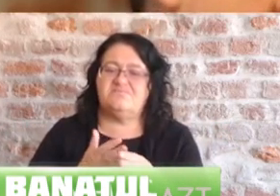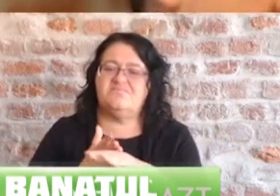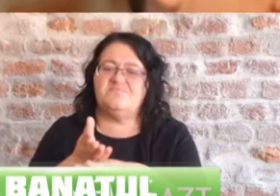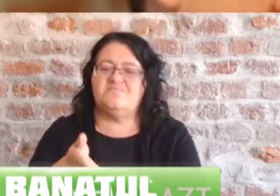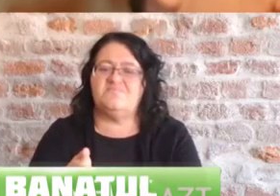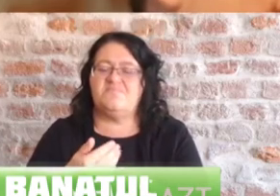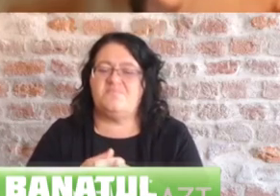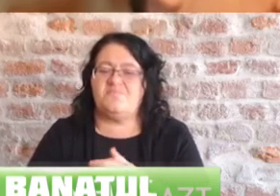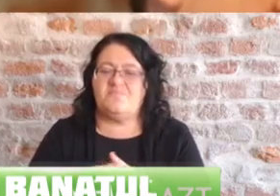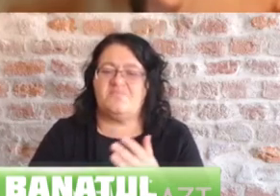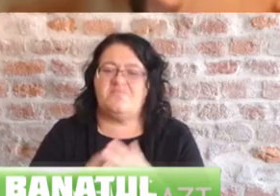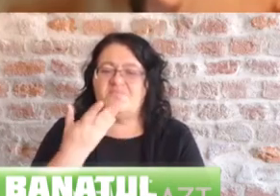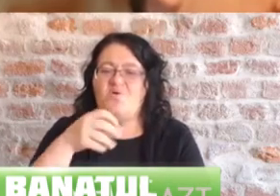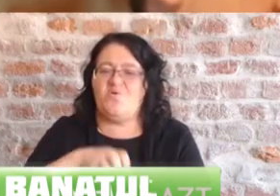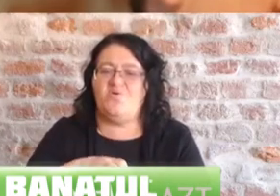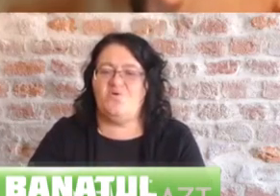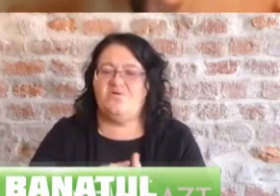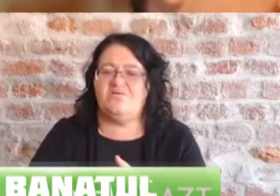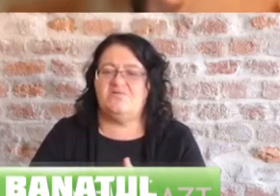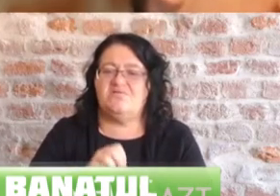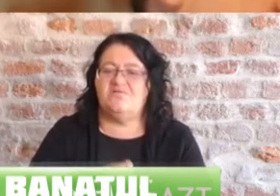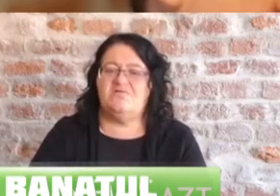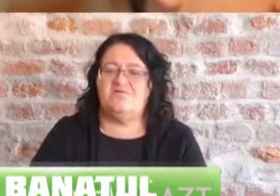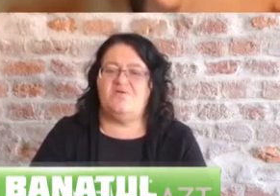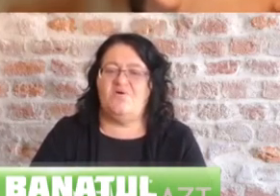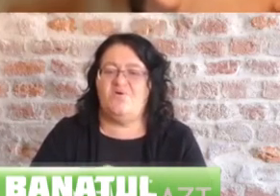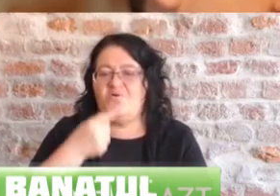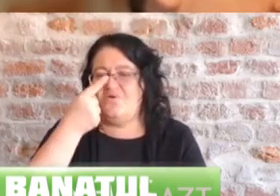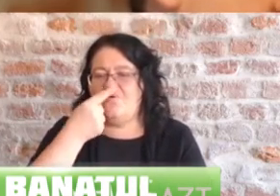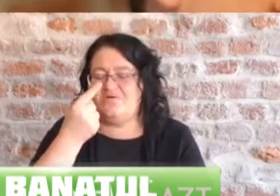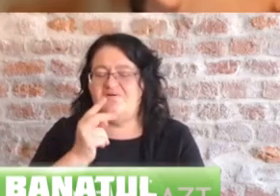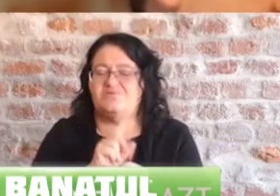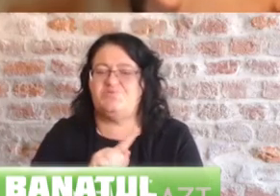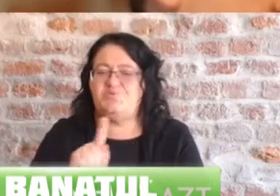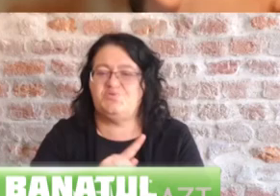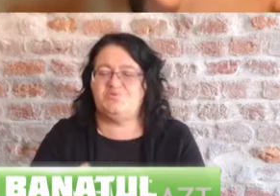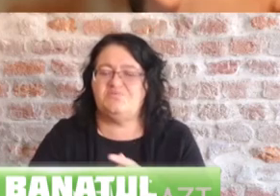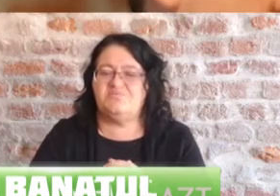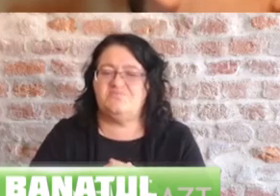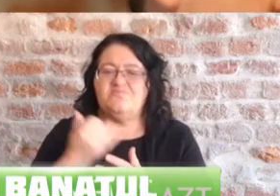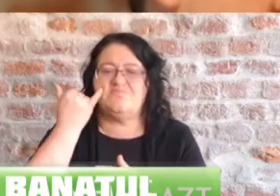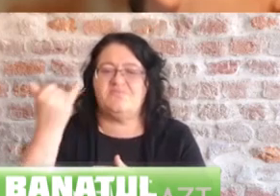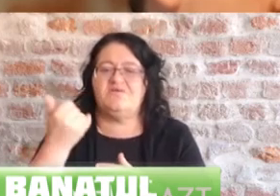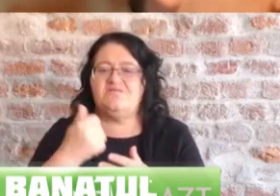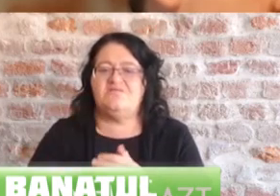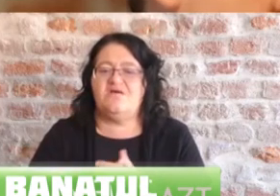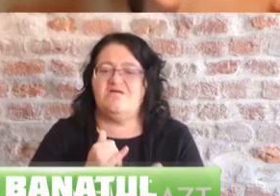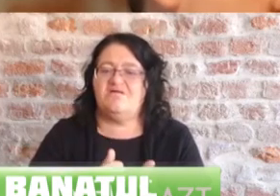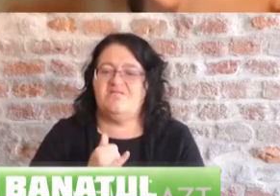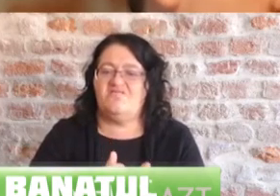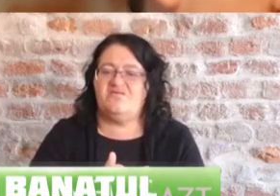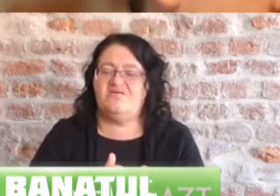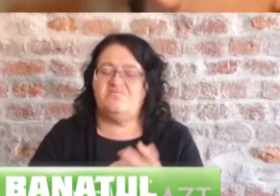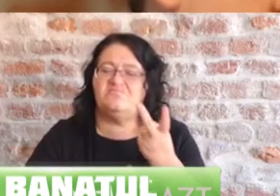well-established hierarchy of places and urban design elements. The idea of reusing